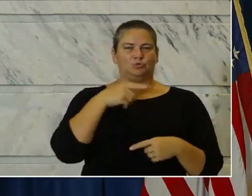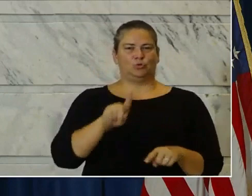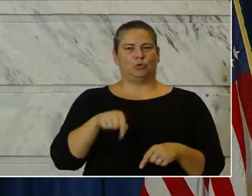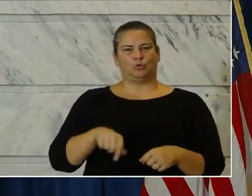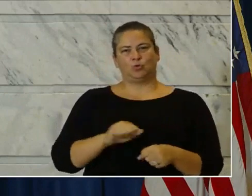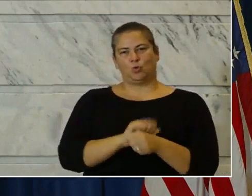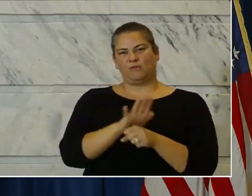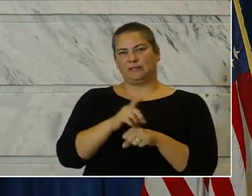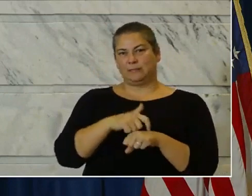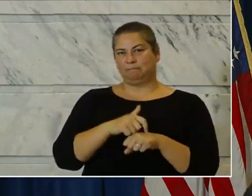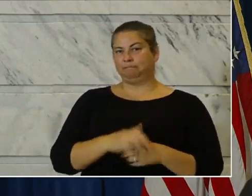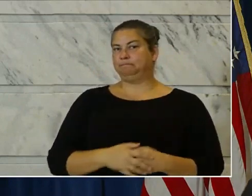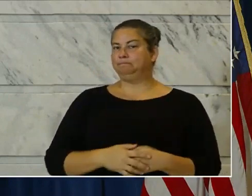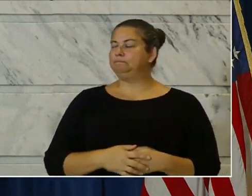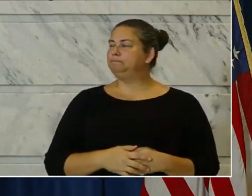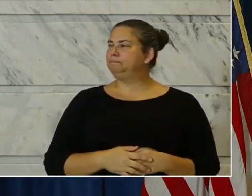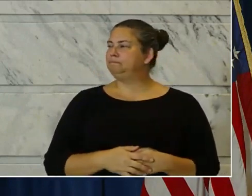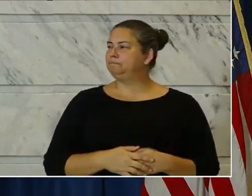COVID crisis.